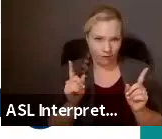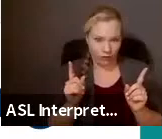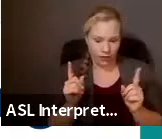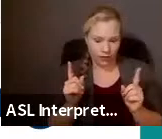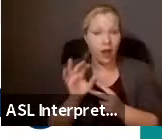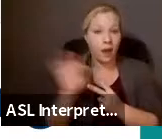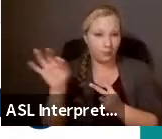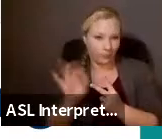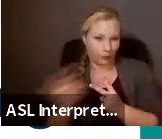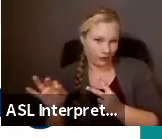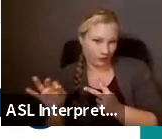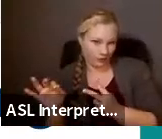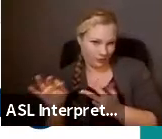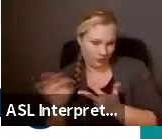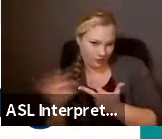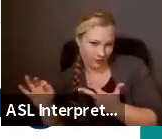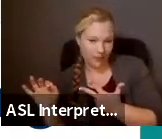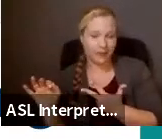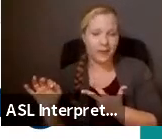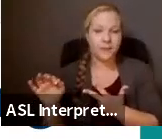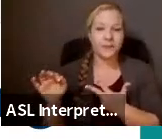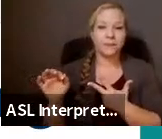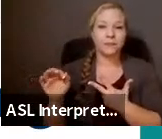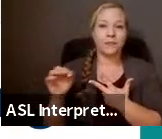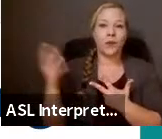options that are being, you know, considered right now.